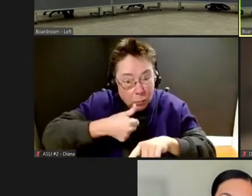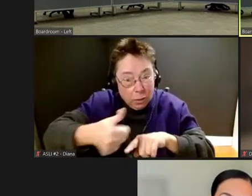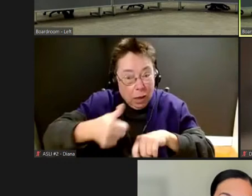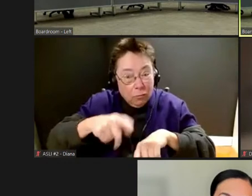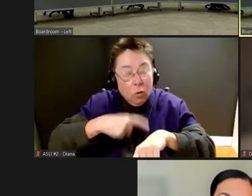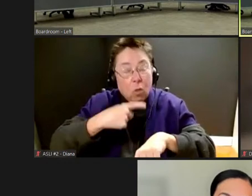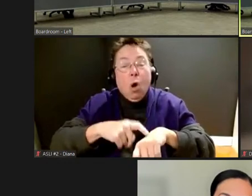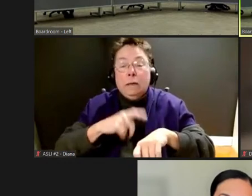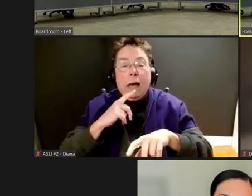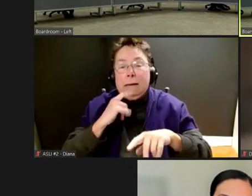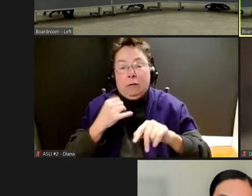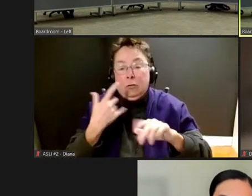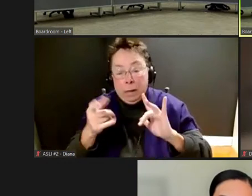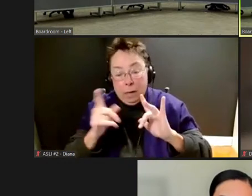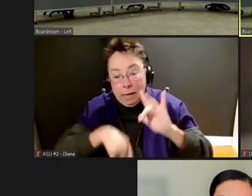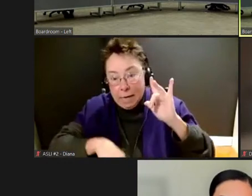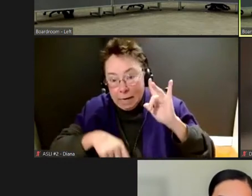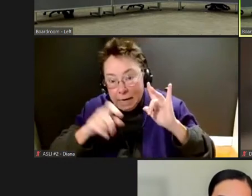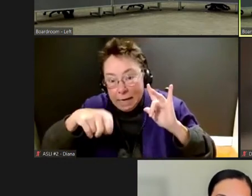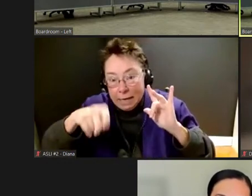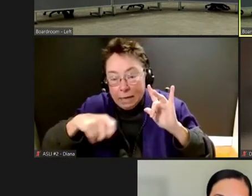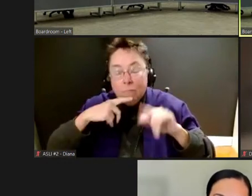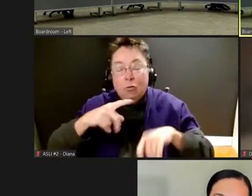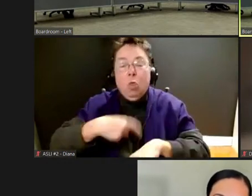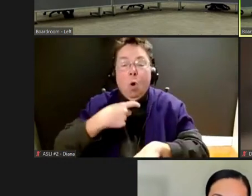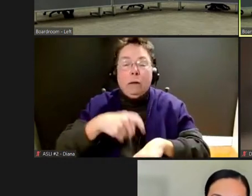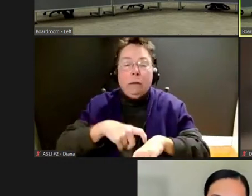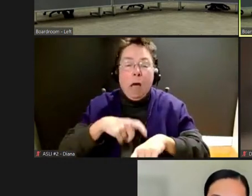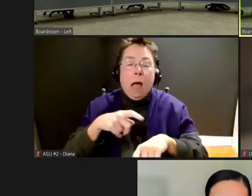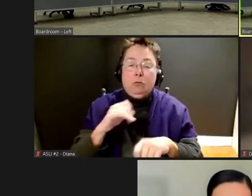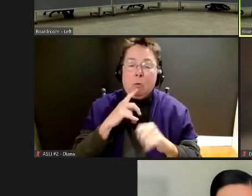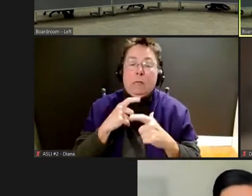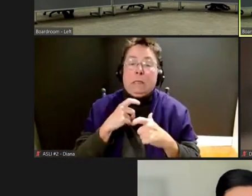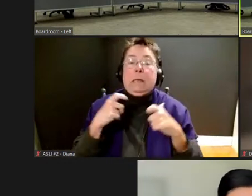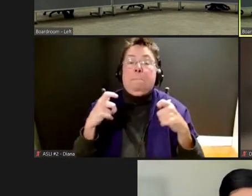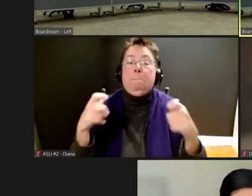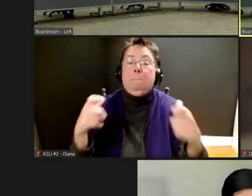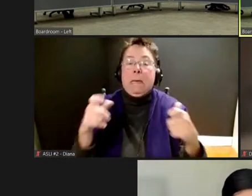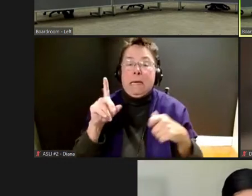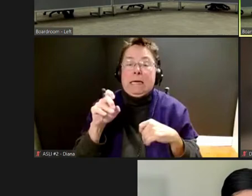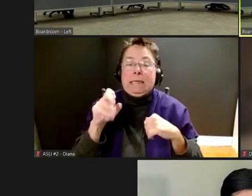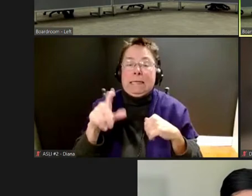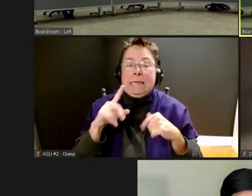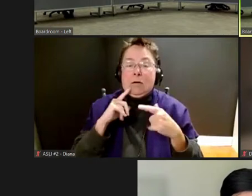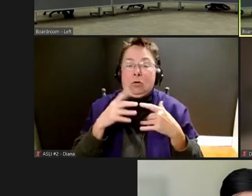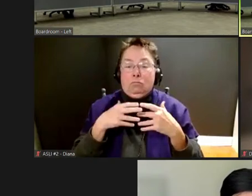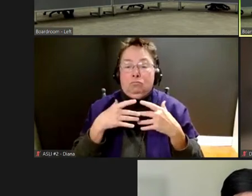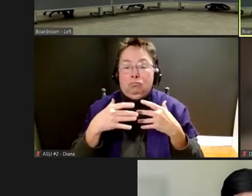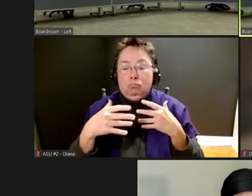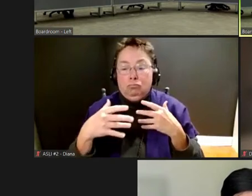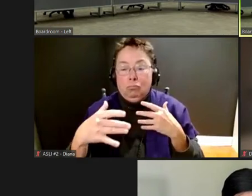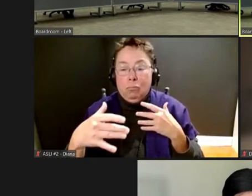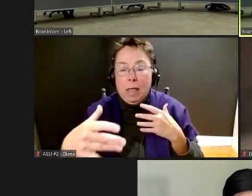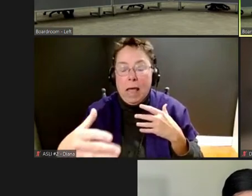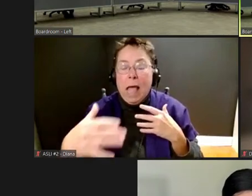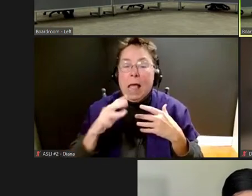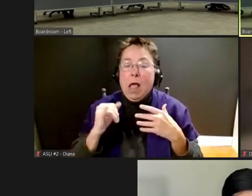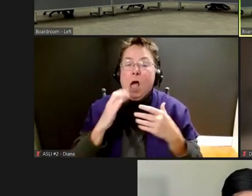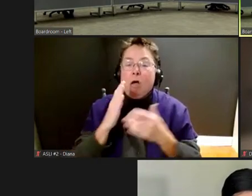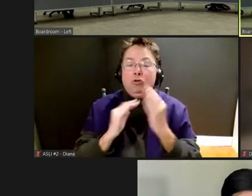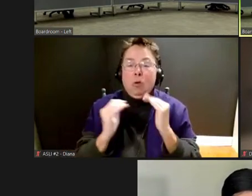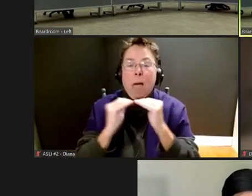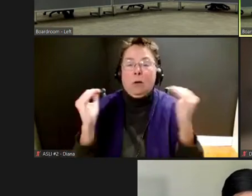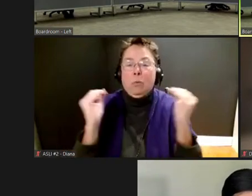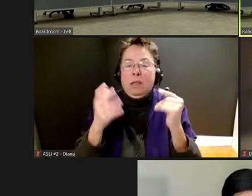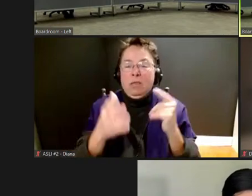there's been a void for many, many years. So this is a big step moving towards that some equity there, and